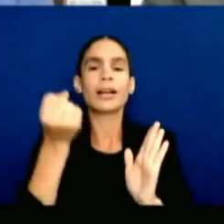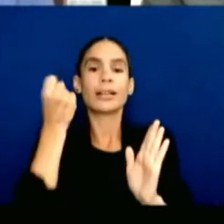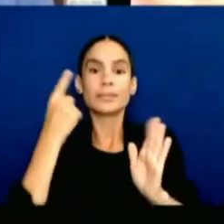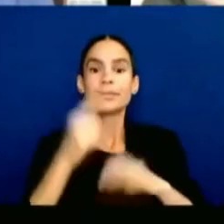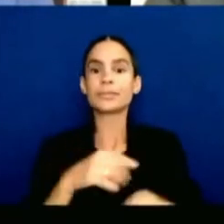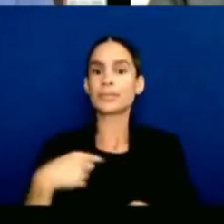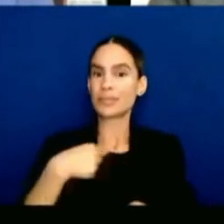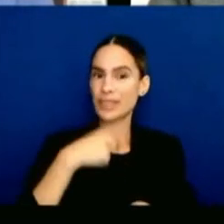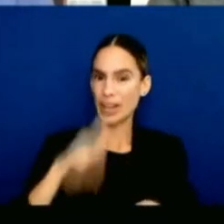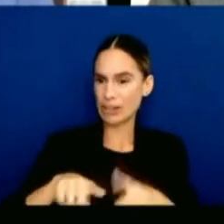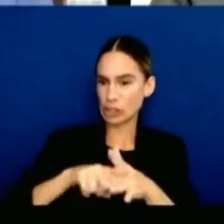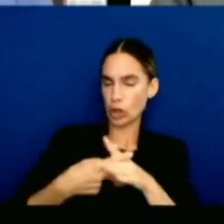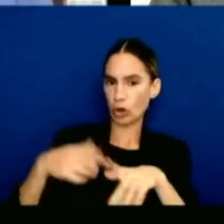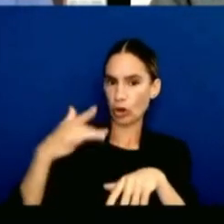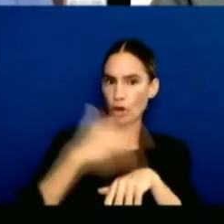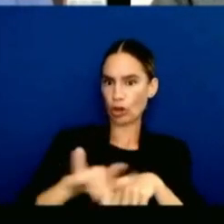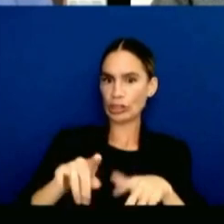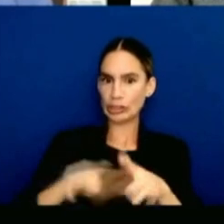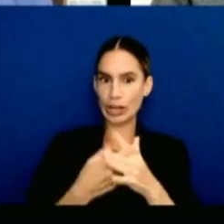from being hospitalized.